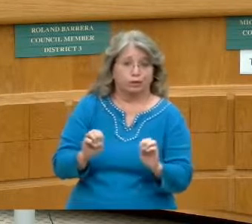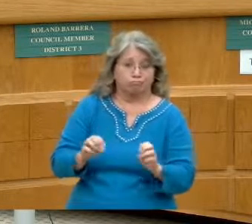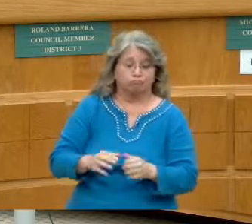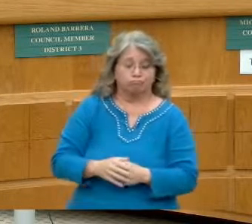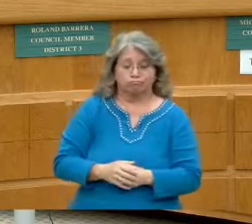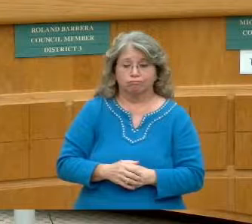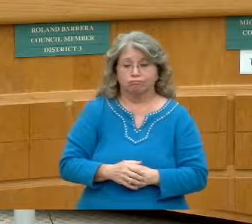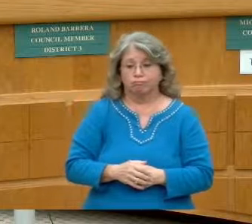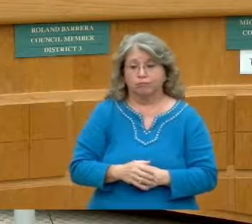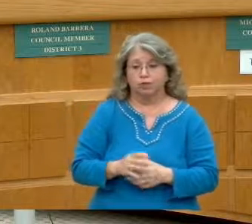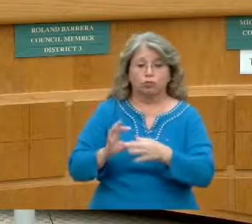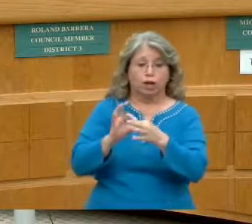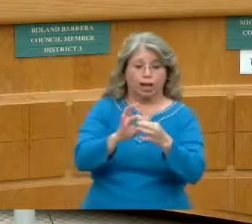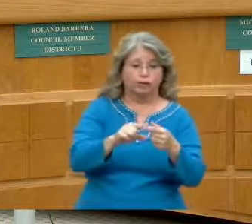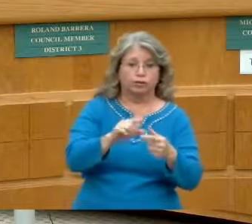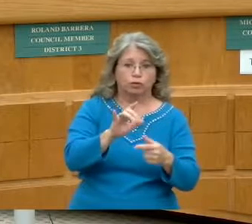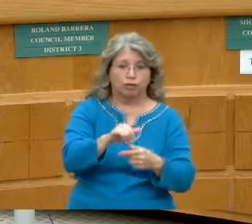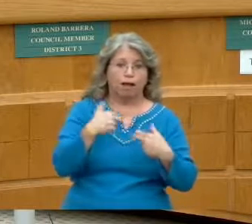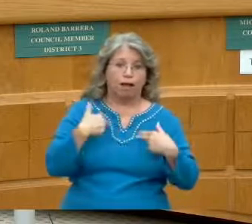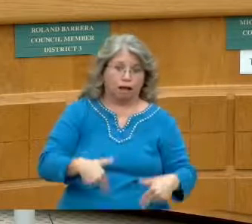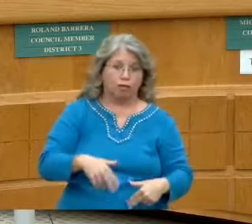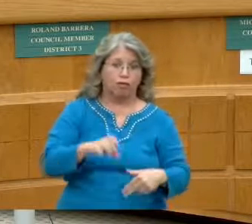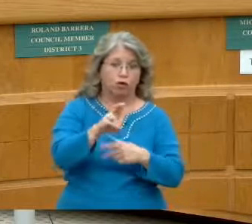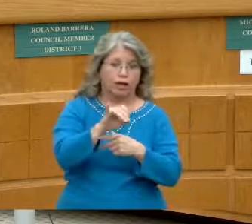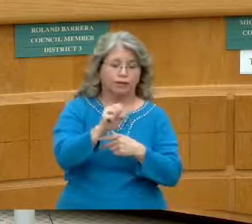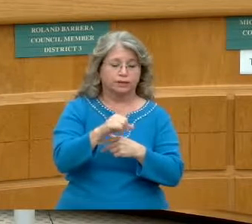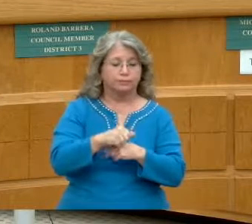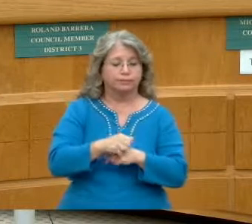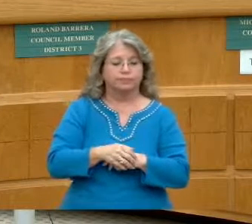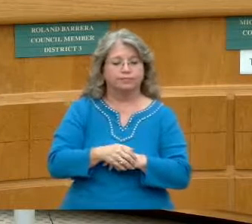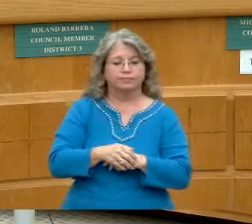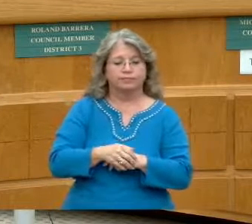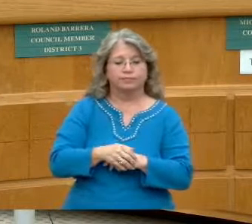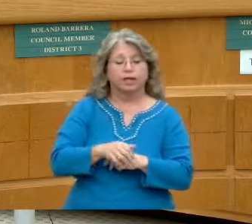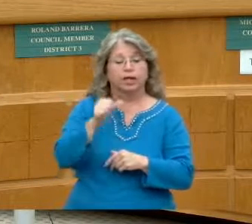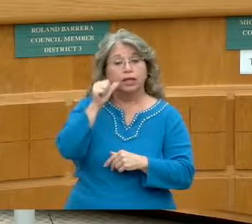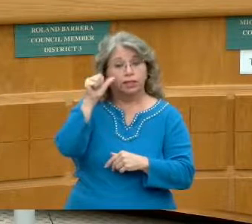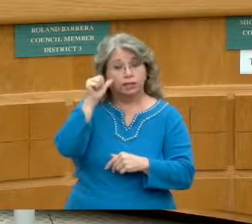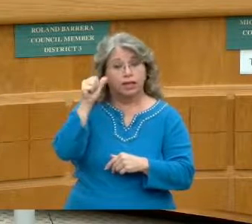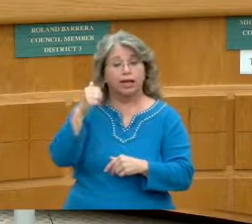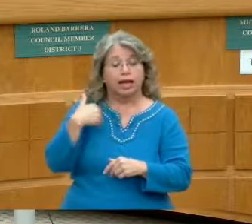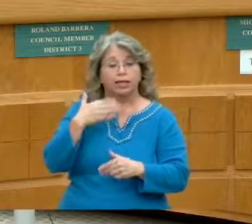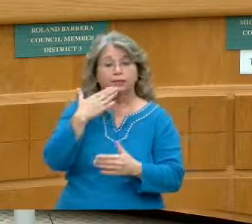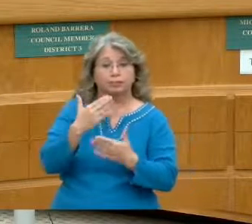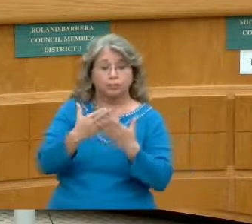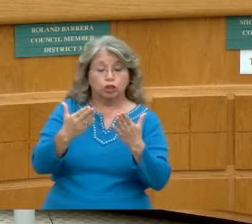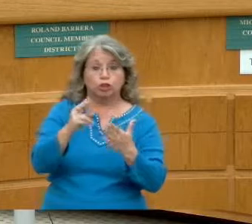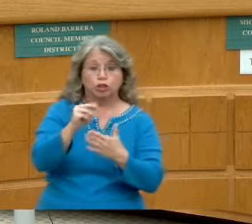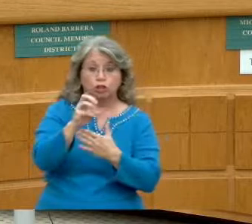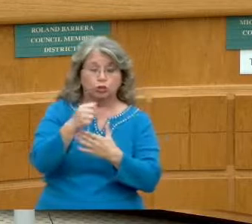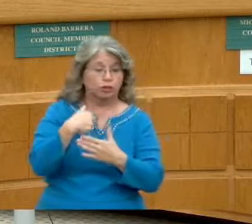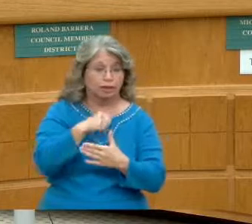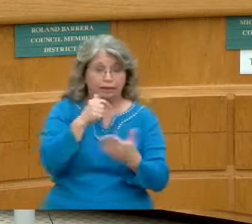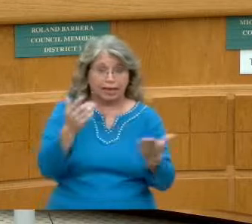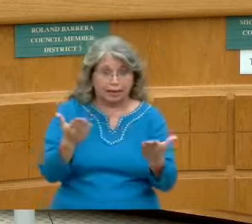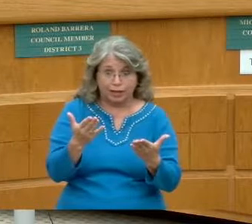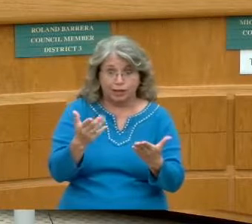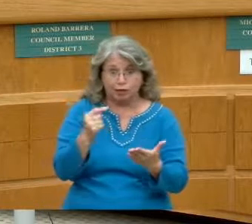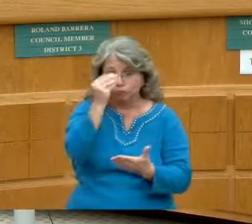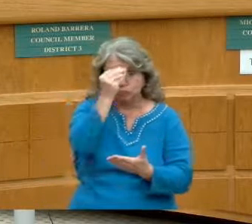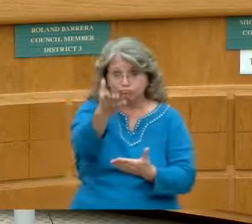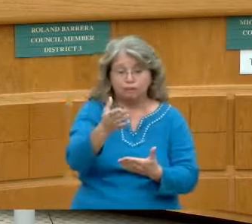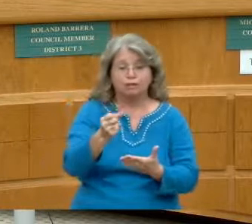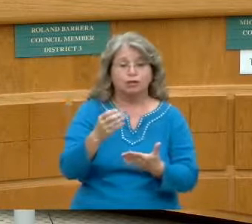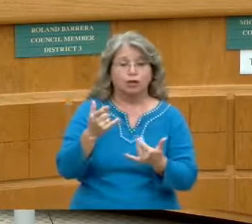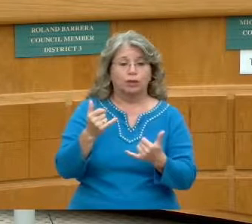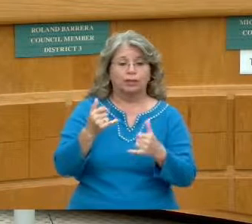public health crisis. And yesterday we had some breaking news, and I wasn't here to deliver it, so I'd like to share with you the